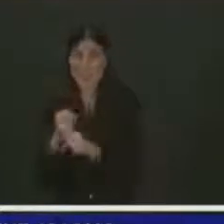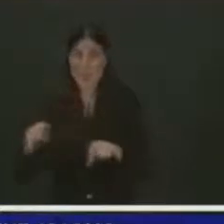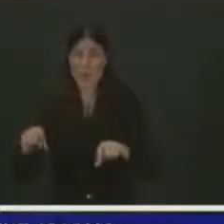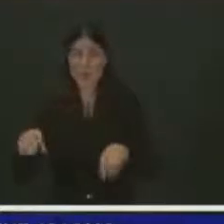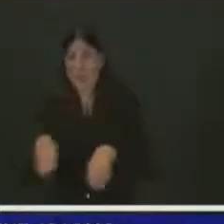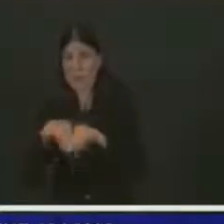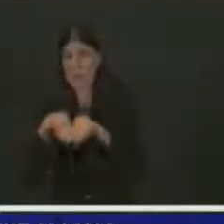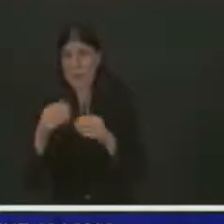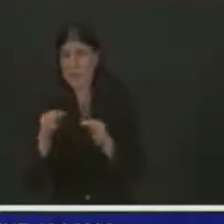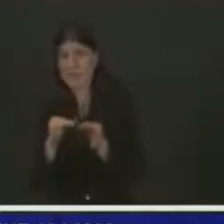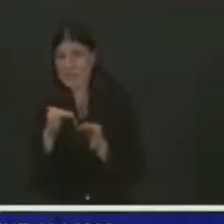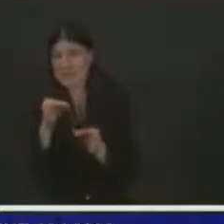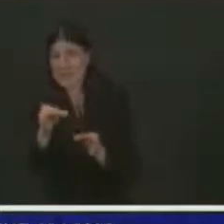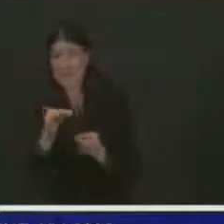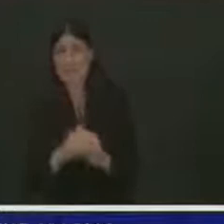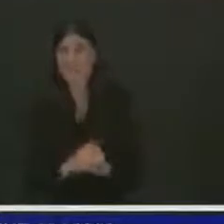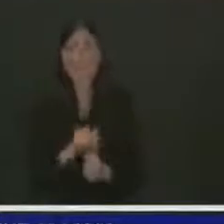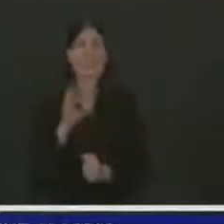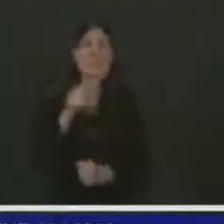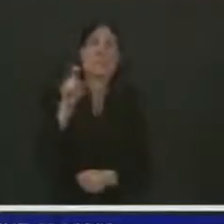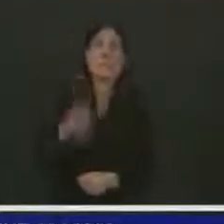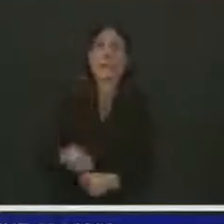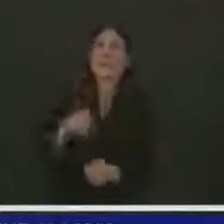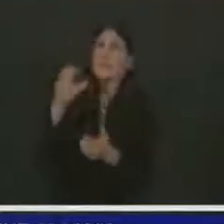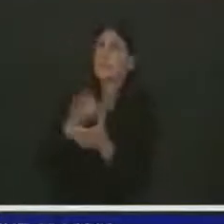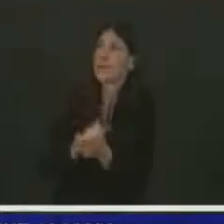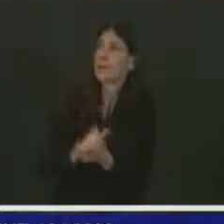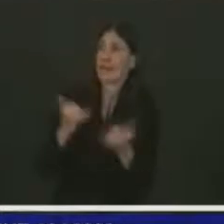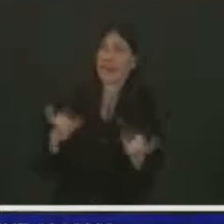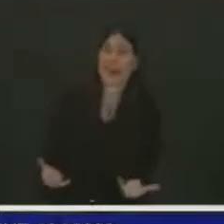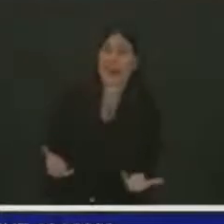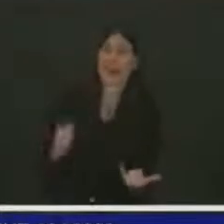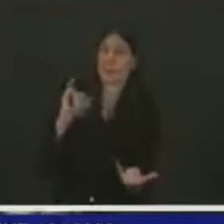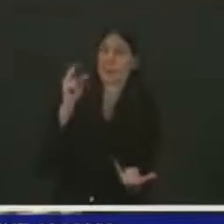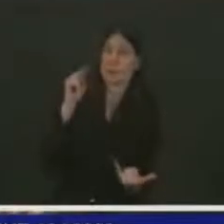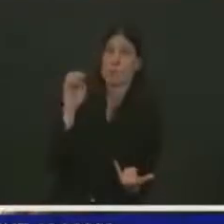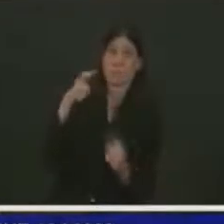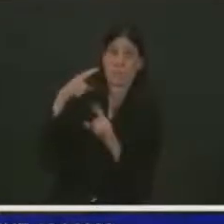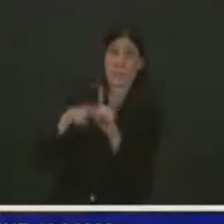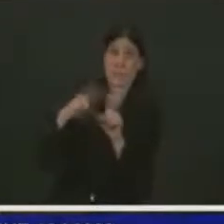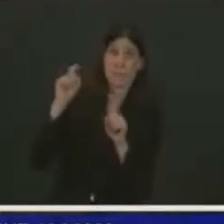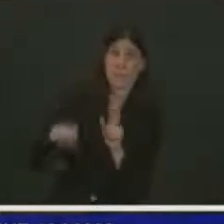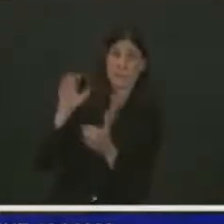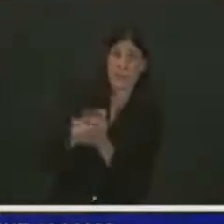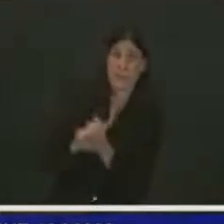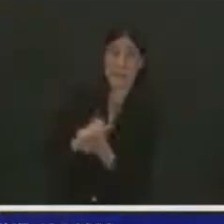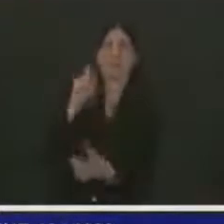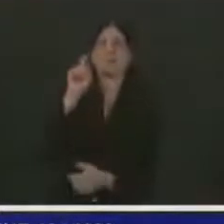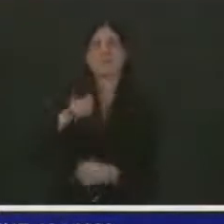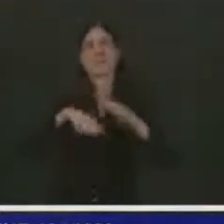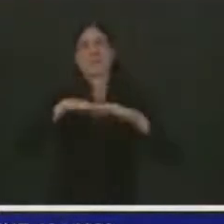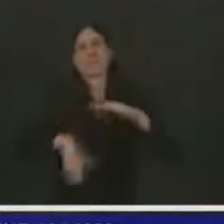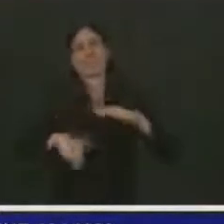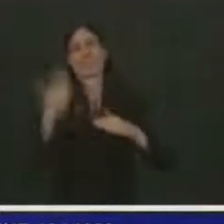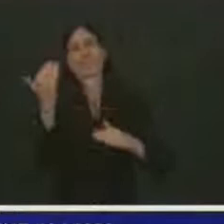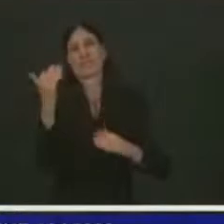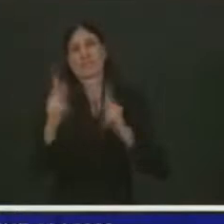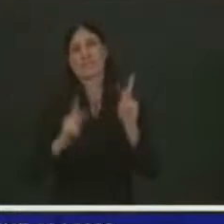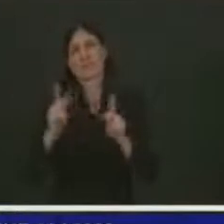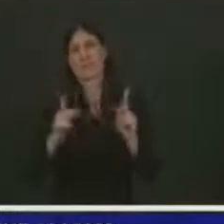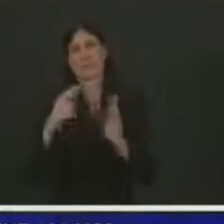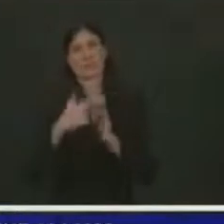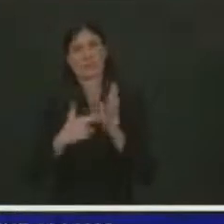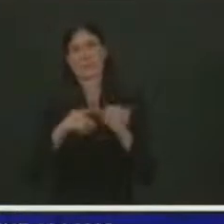which God bless, these are the rules. The rules are what they are, and we're going to follow them. Phase 3, and